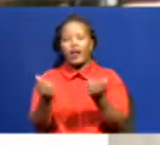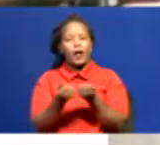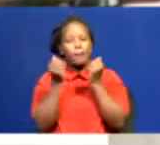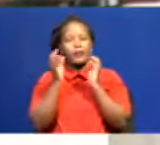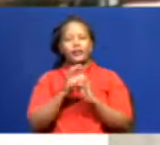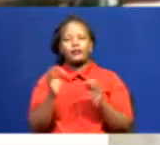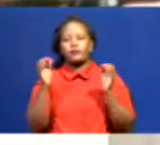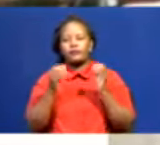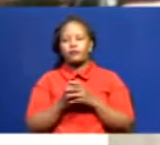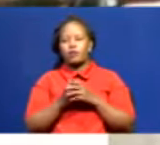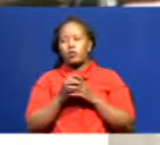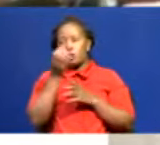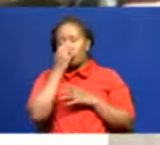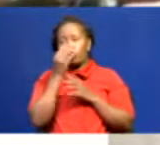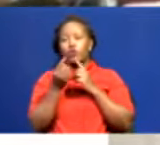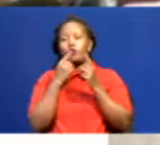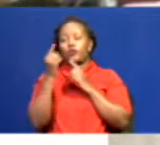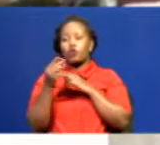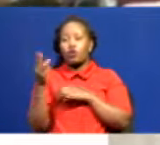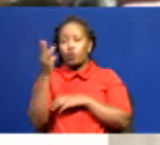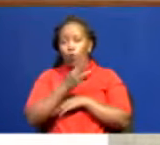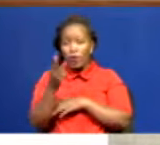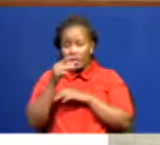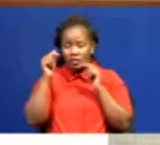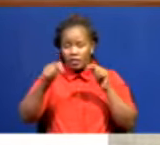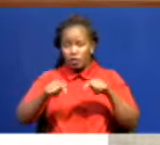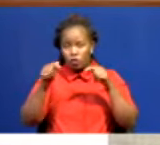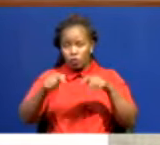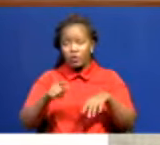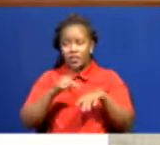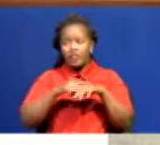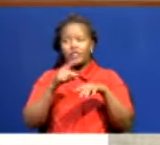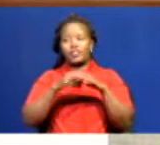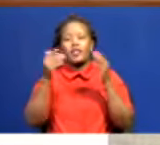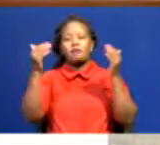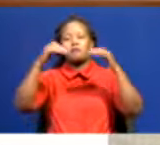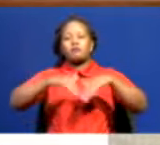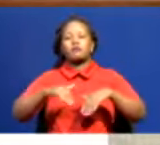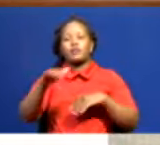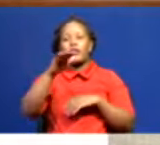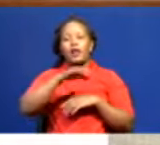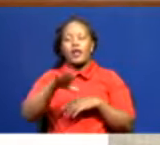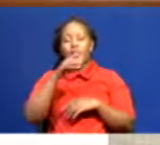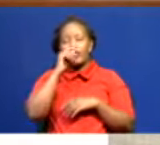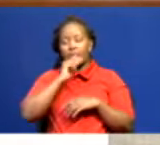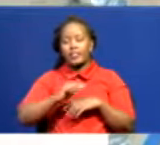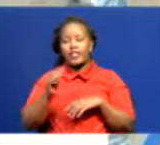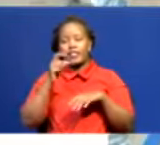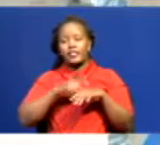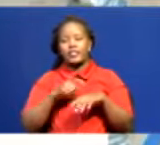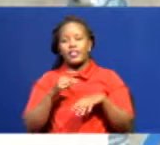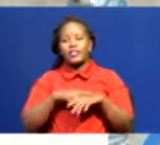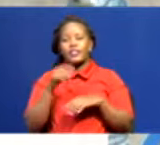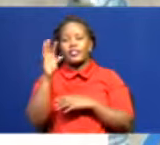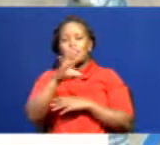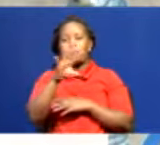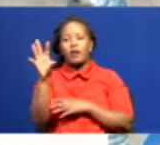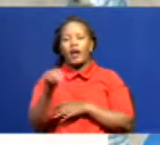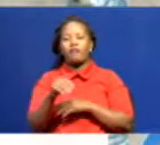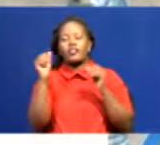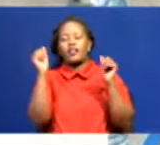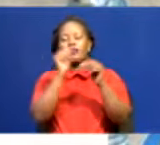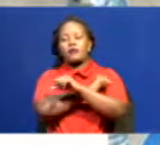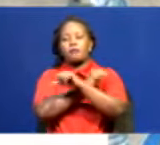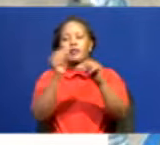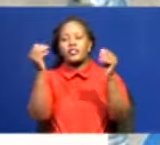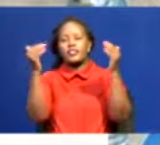President Ruto made the remarks Wednesday at the Julius Nyerere International Convention Center in Dar es Salaam during the Africa Heads of State